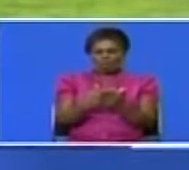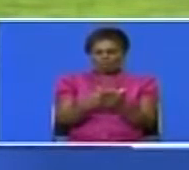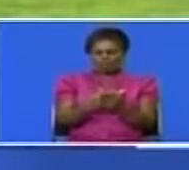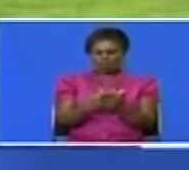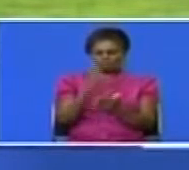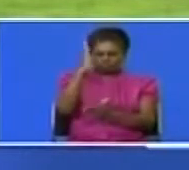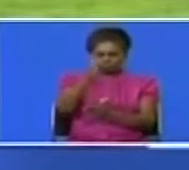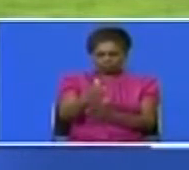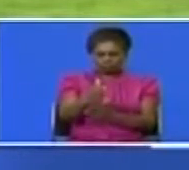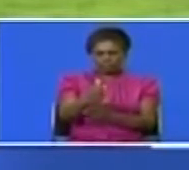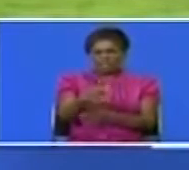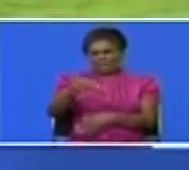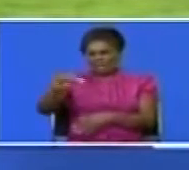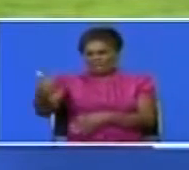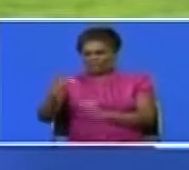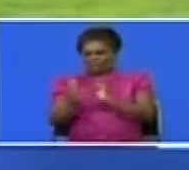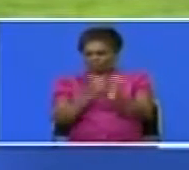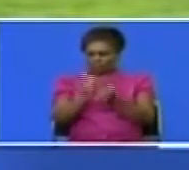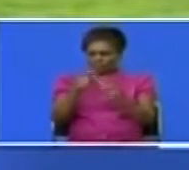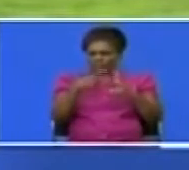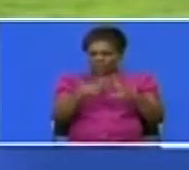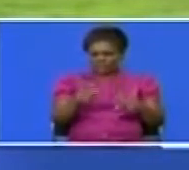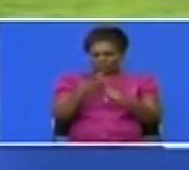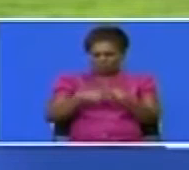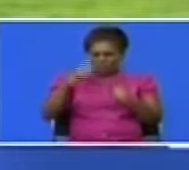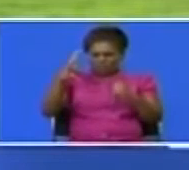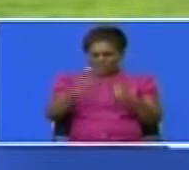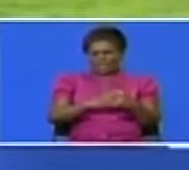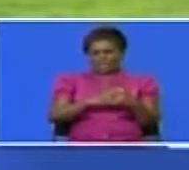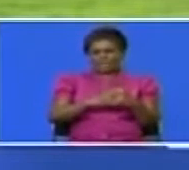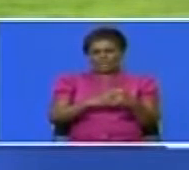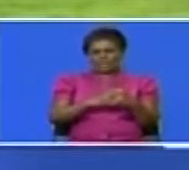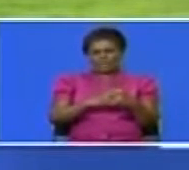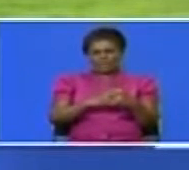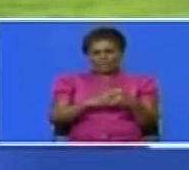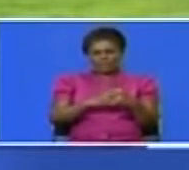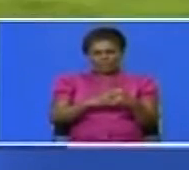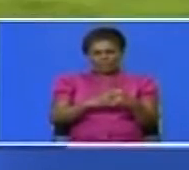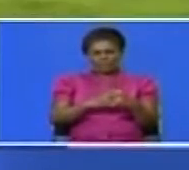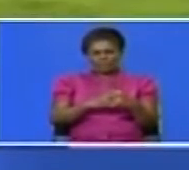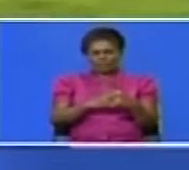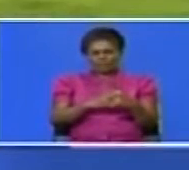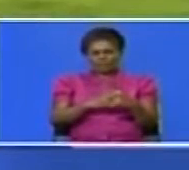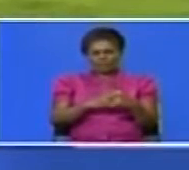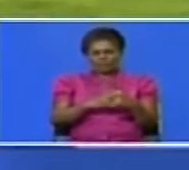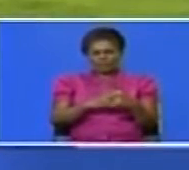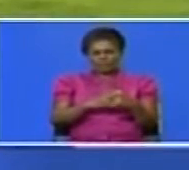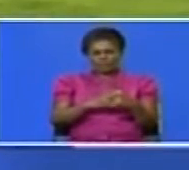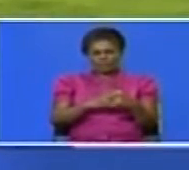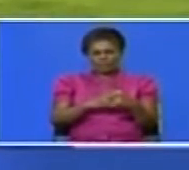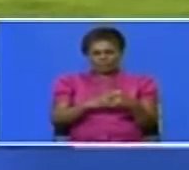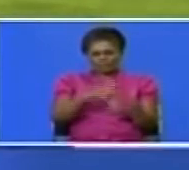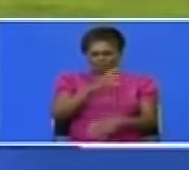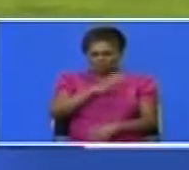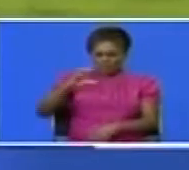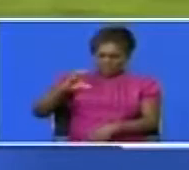are. The other events are starting from Nandi Hills Town and ending here. Group Nanditi